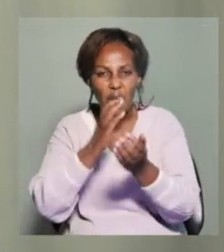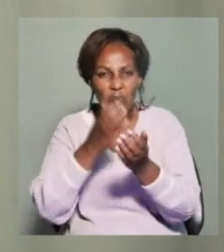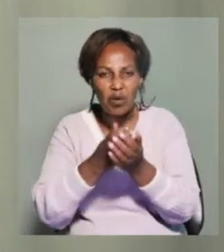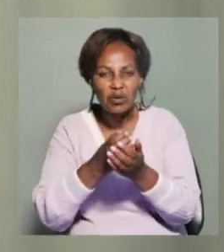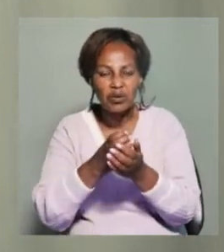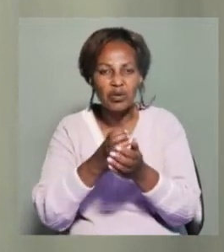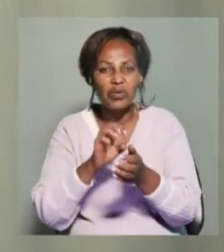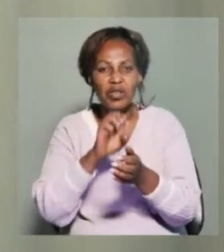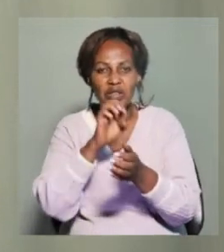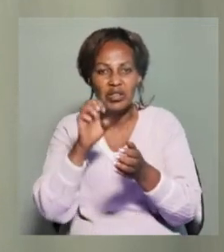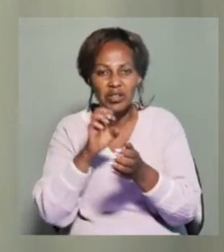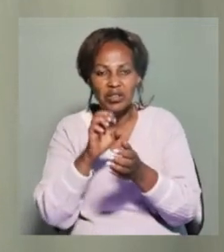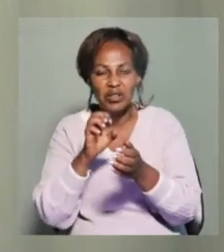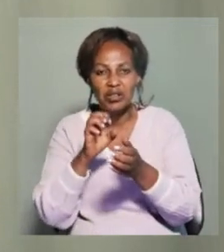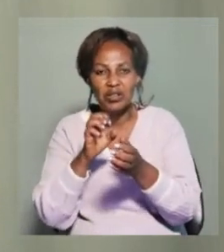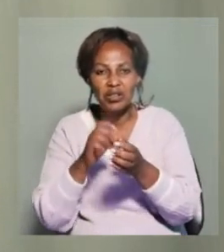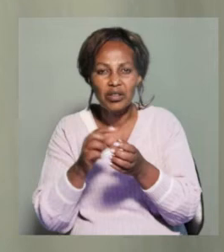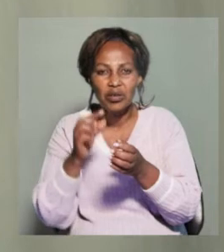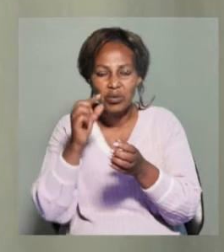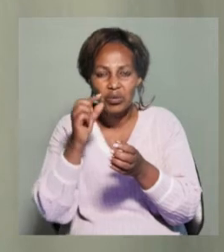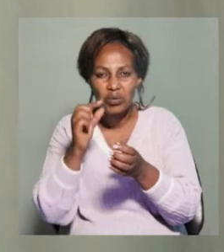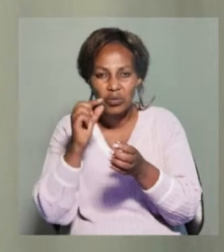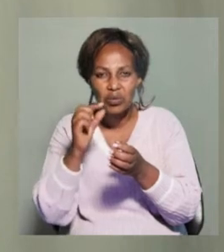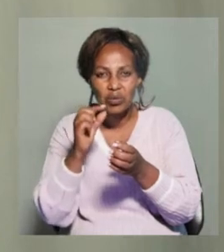to light energy.